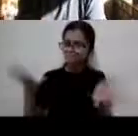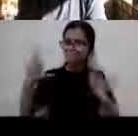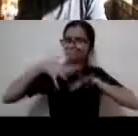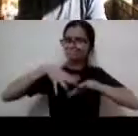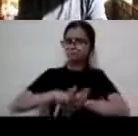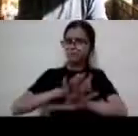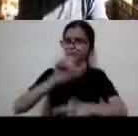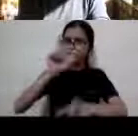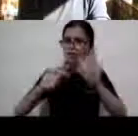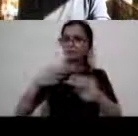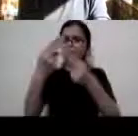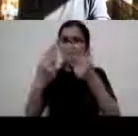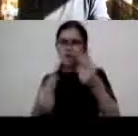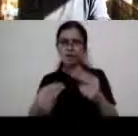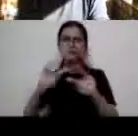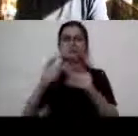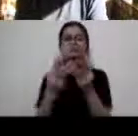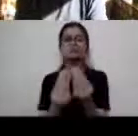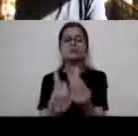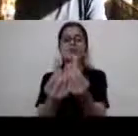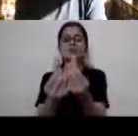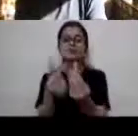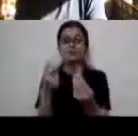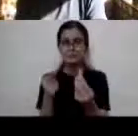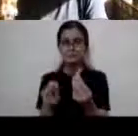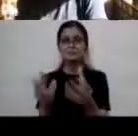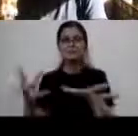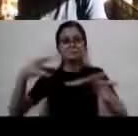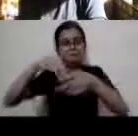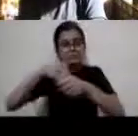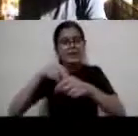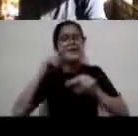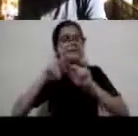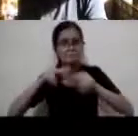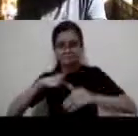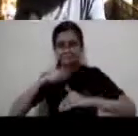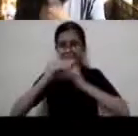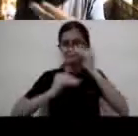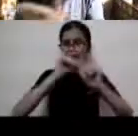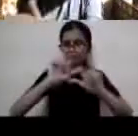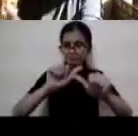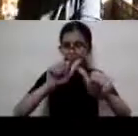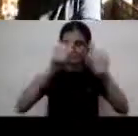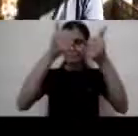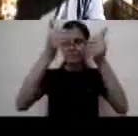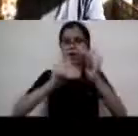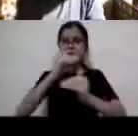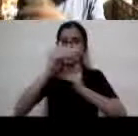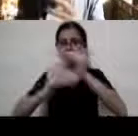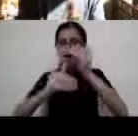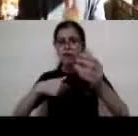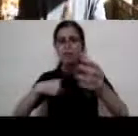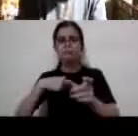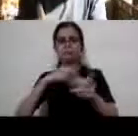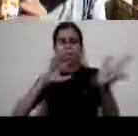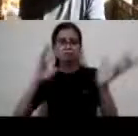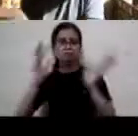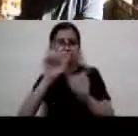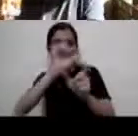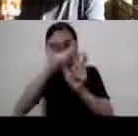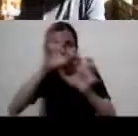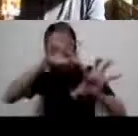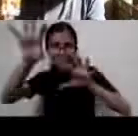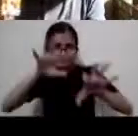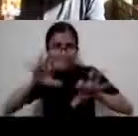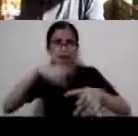design solutions if we are succeeding in connecting the aesthetical worlds of people with and